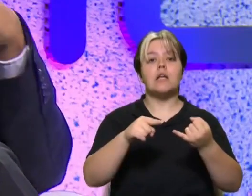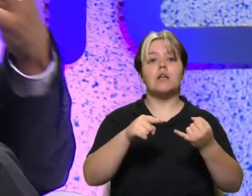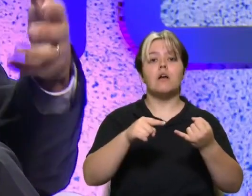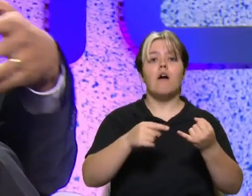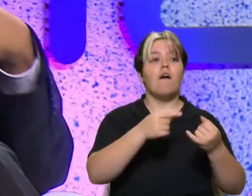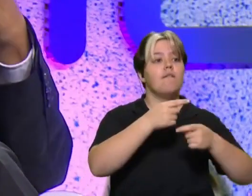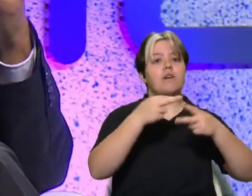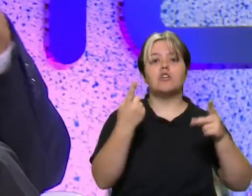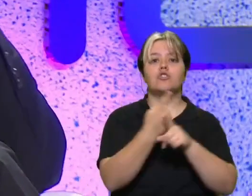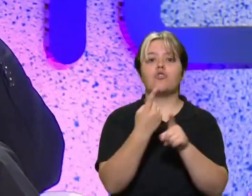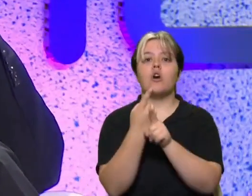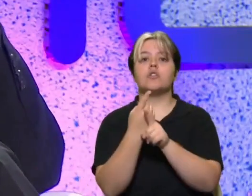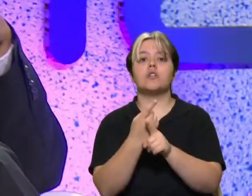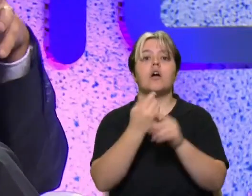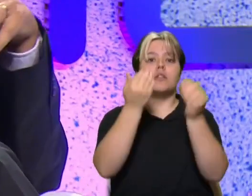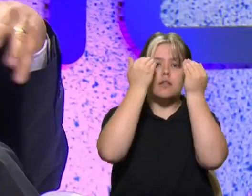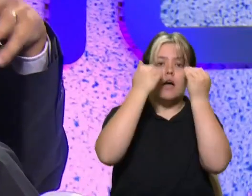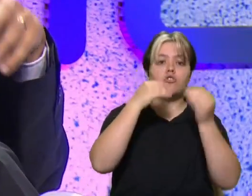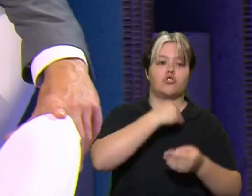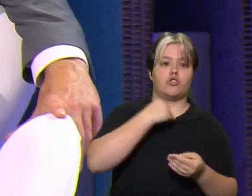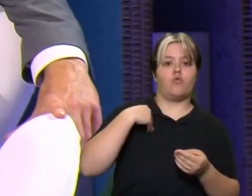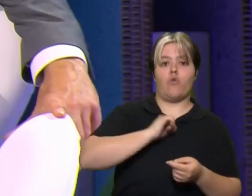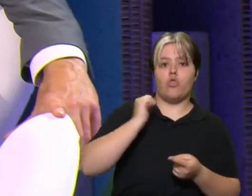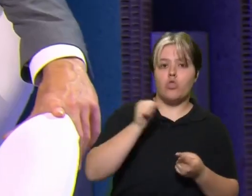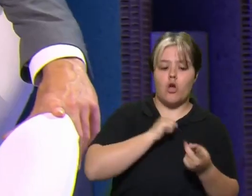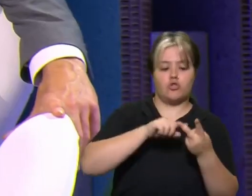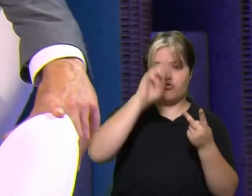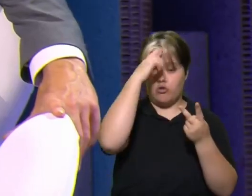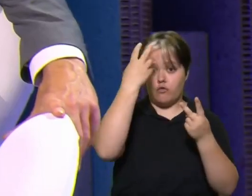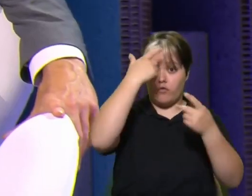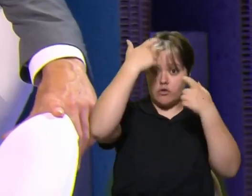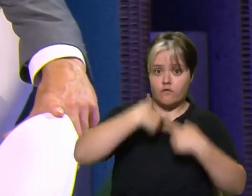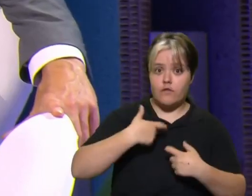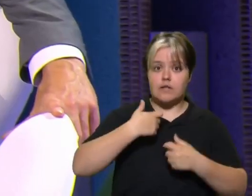supplying data, and then they obtain data from our